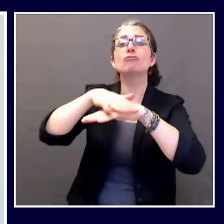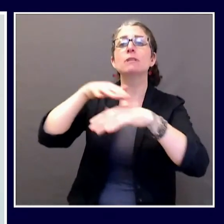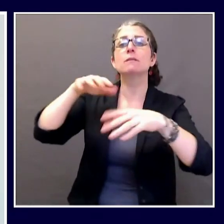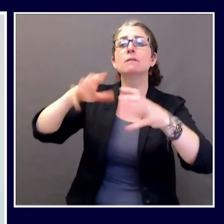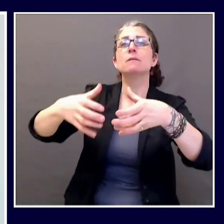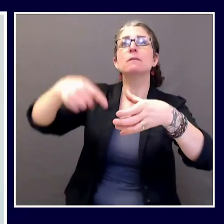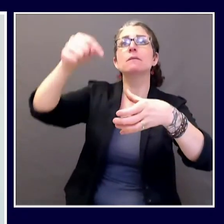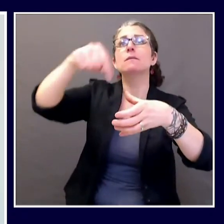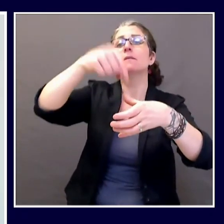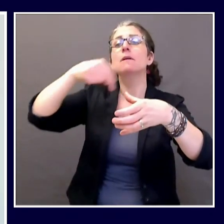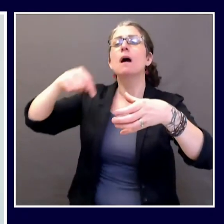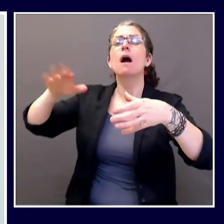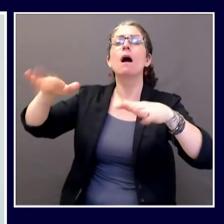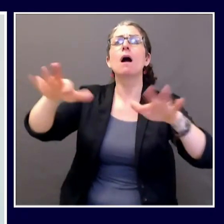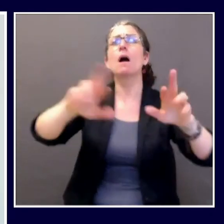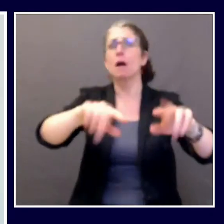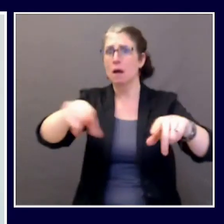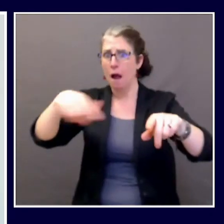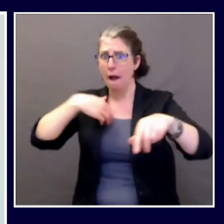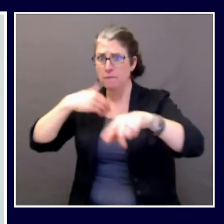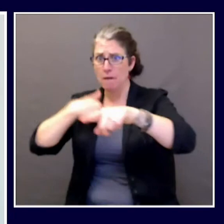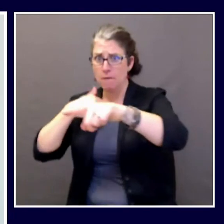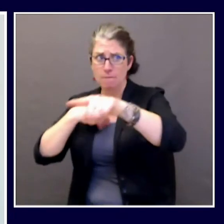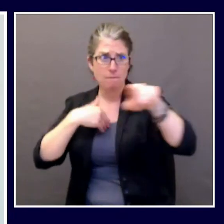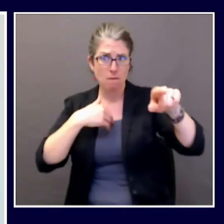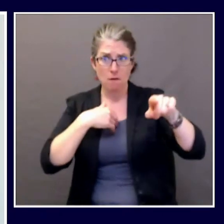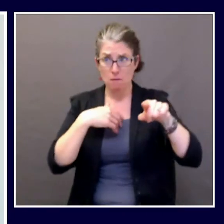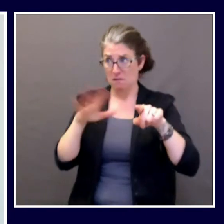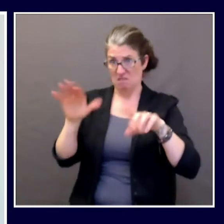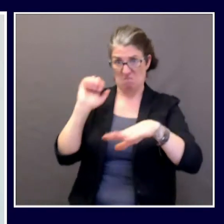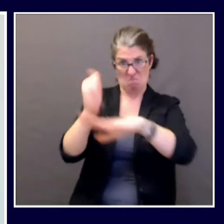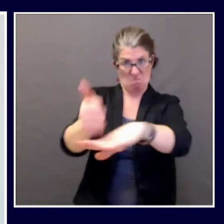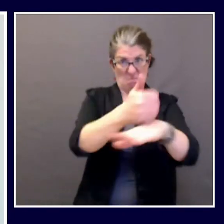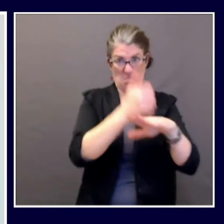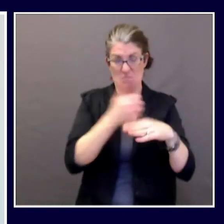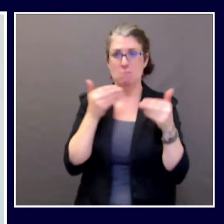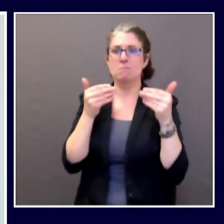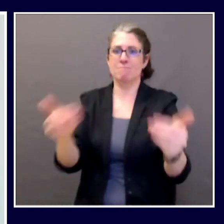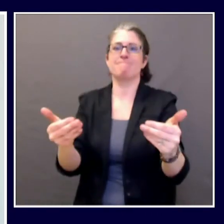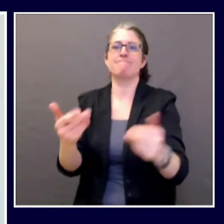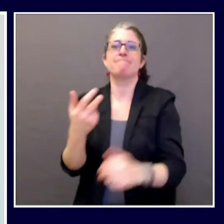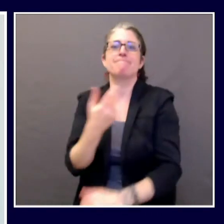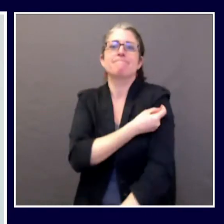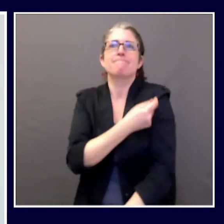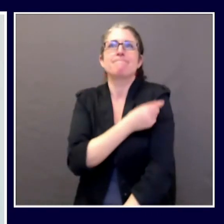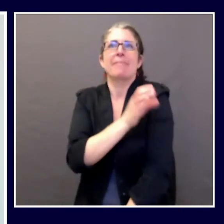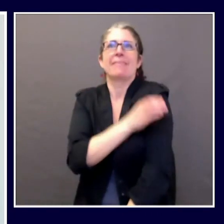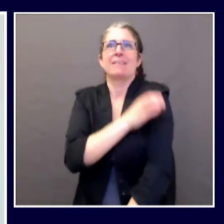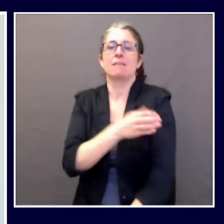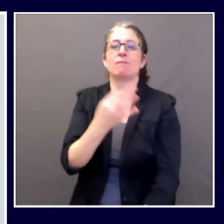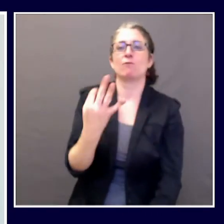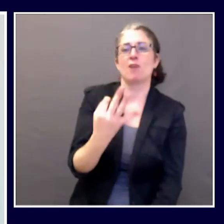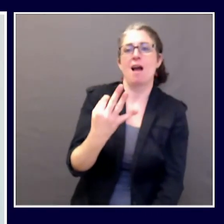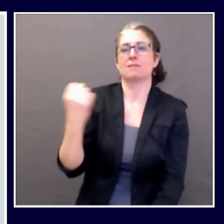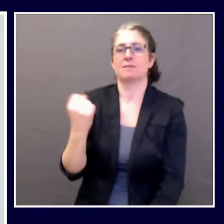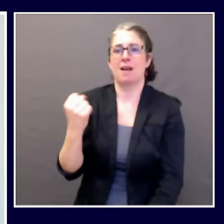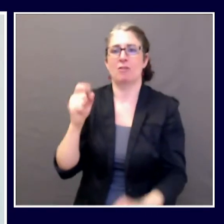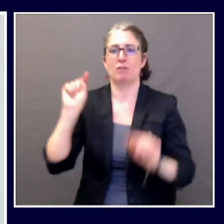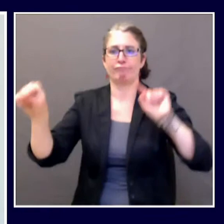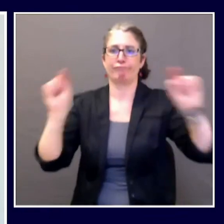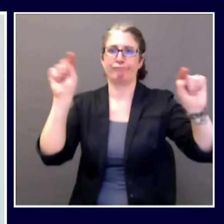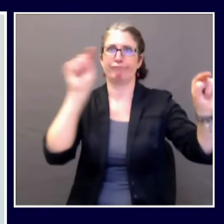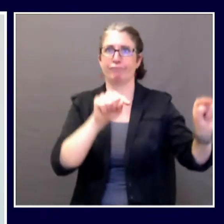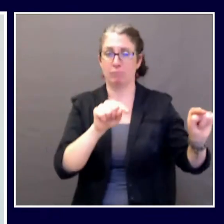and school staff may get to go this weekend, Friday, Saturday. Some of the clinics are into next week for these opportunities for